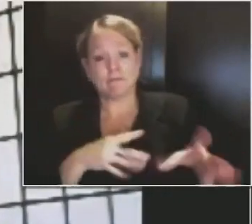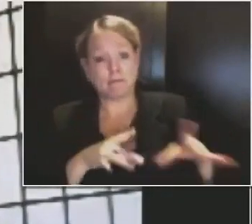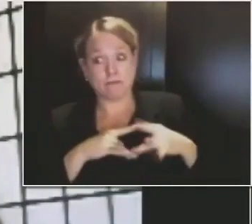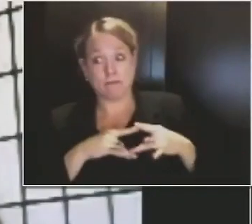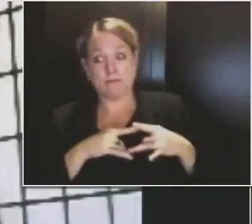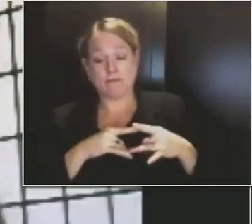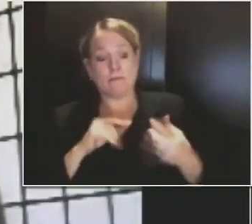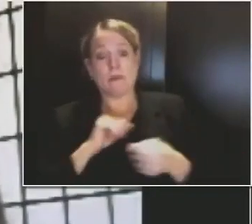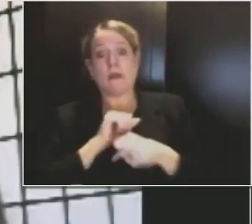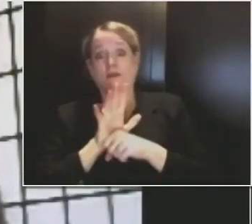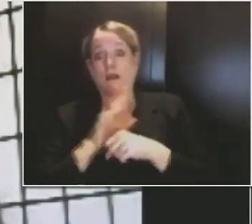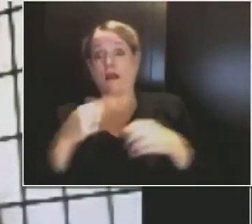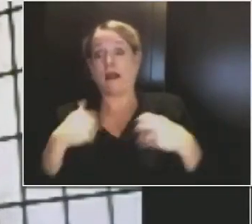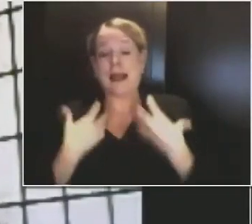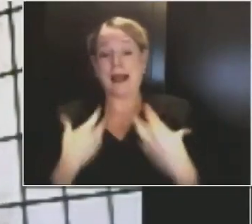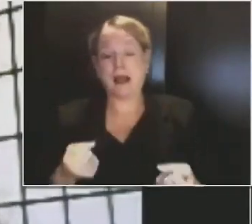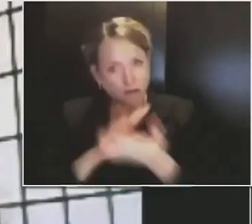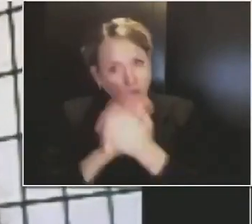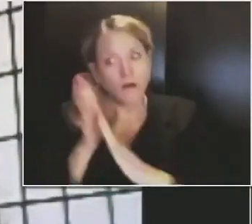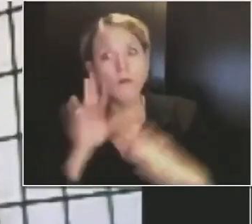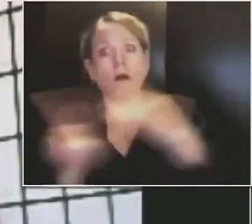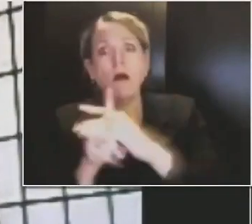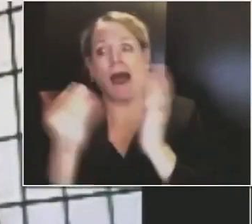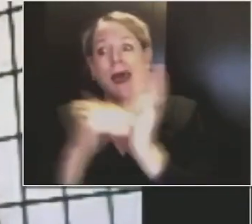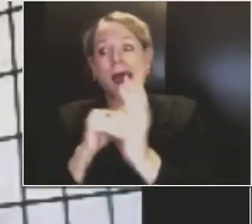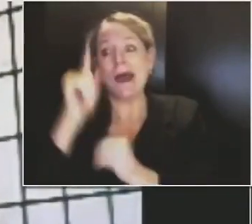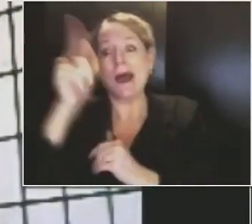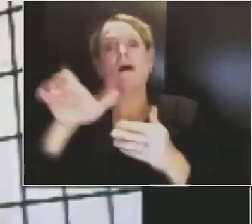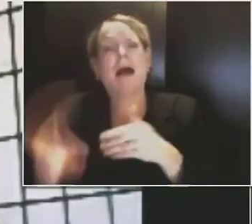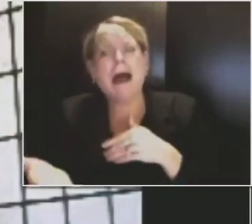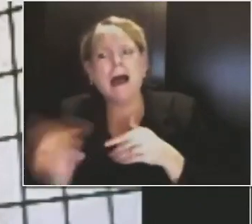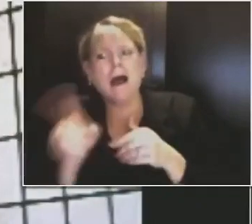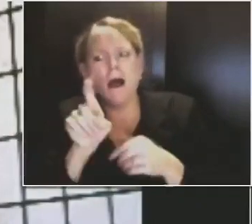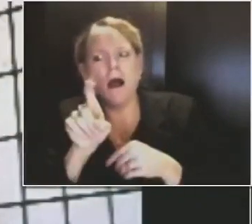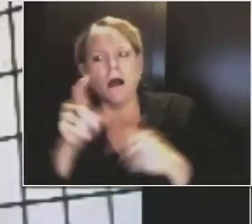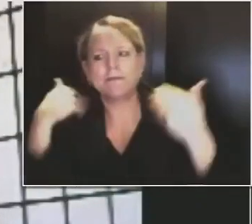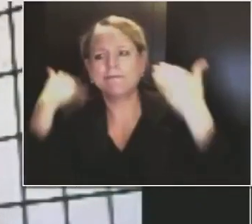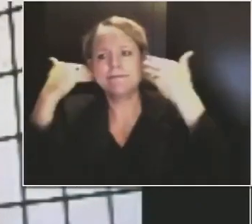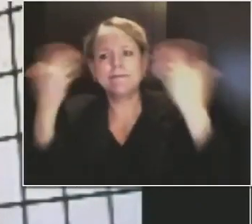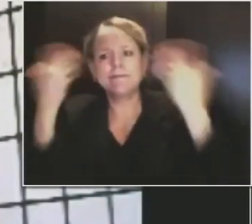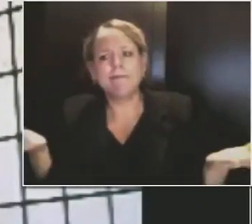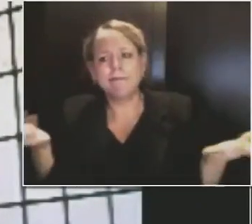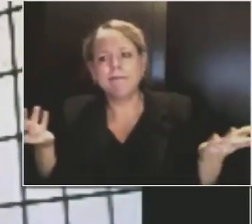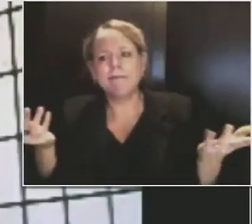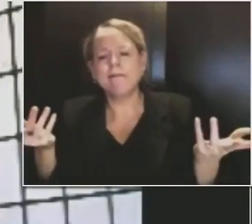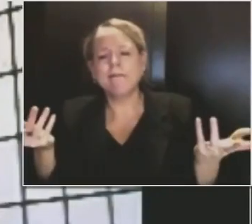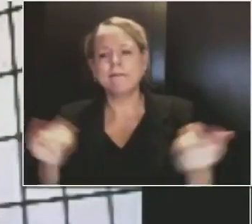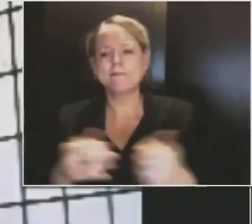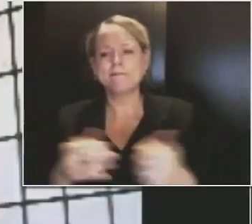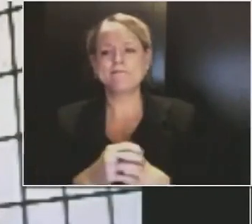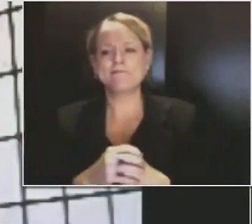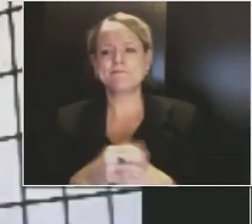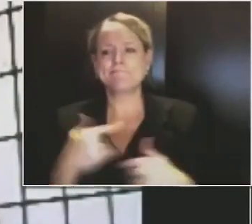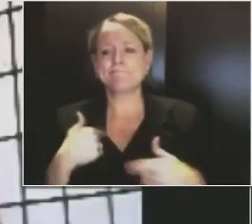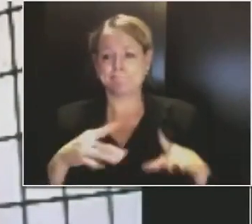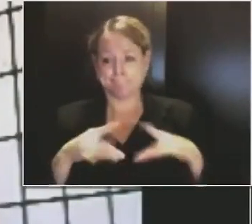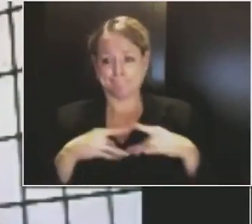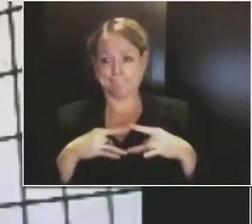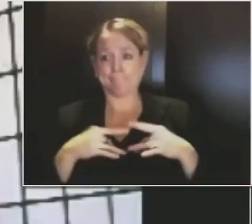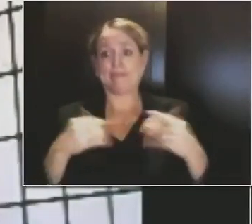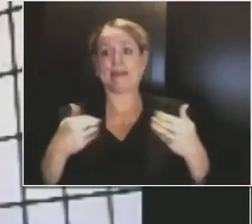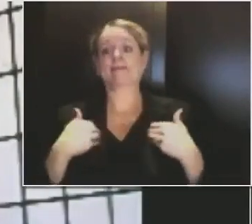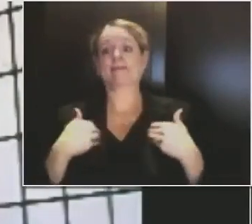they are infected. Does it have, what long-term effects? And so I think for us, as public health practitioners,